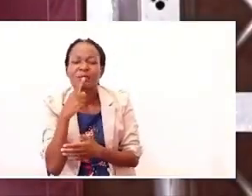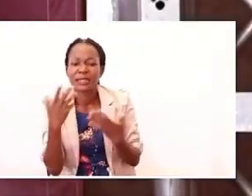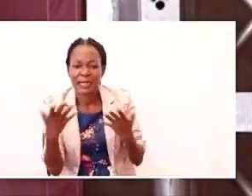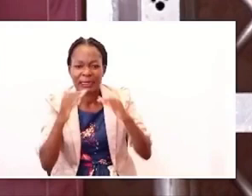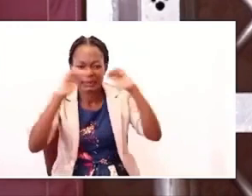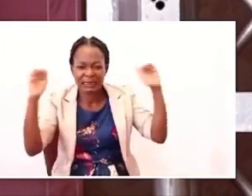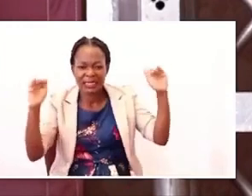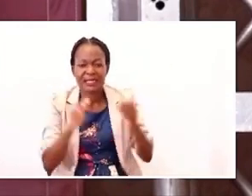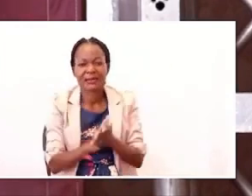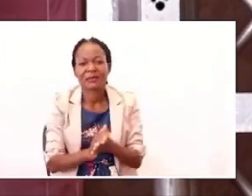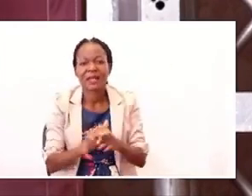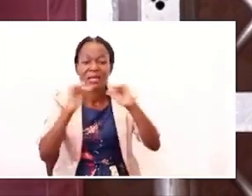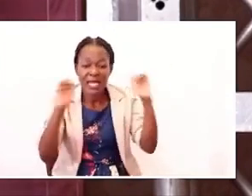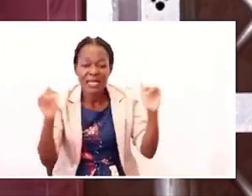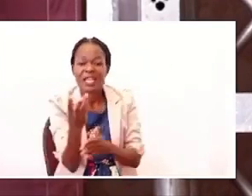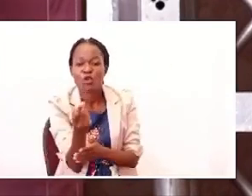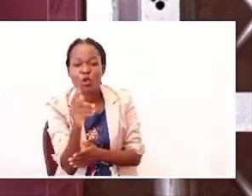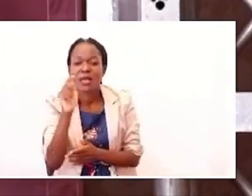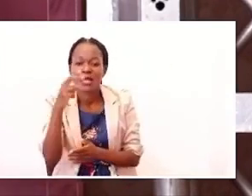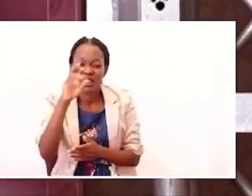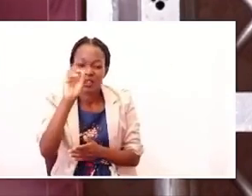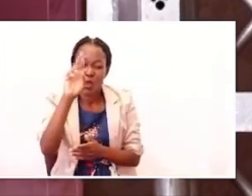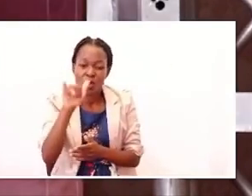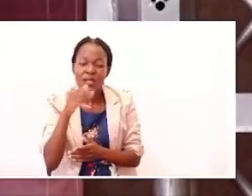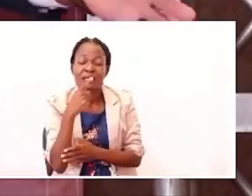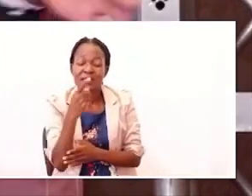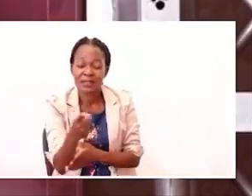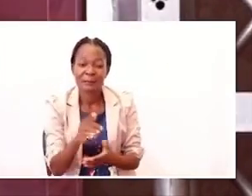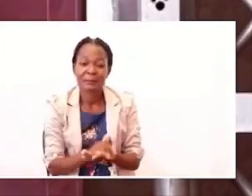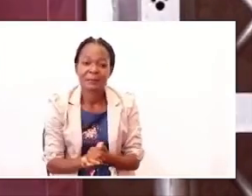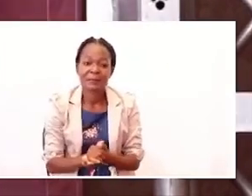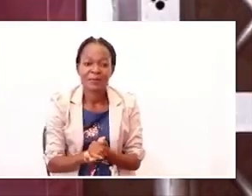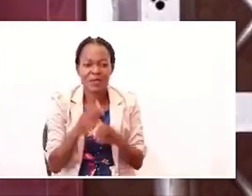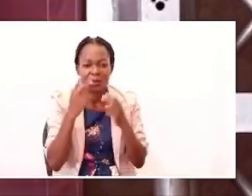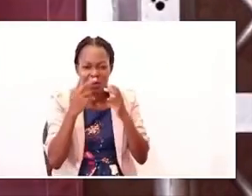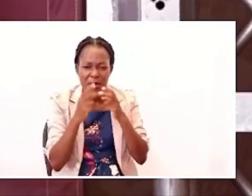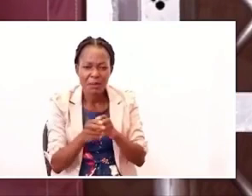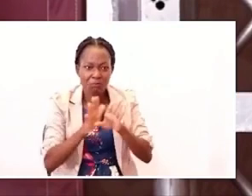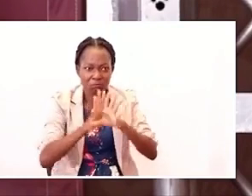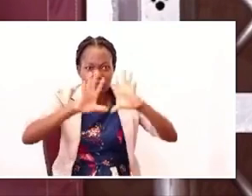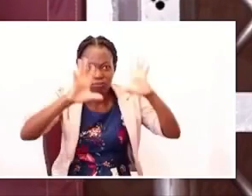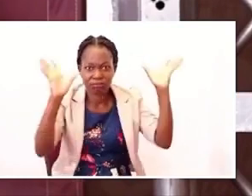Standard economic theory says that when you look at the spectrum of economic